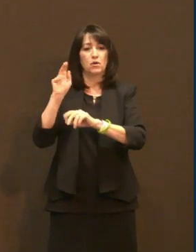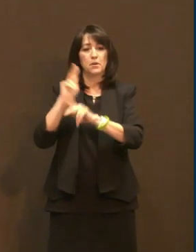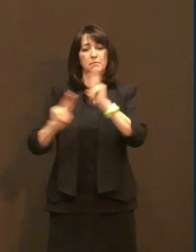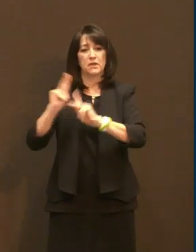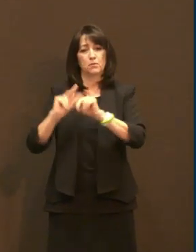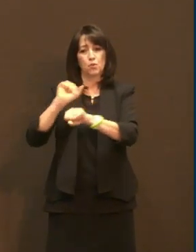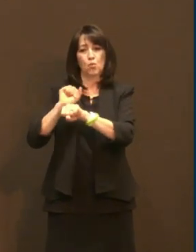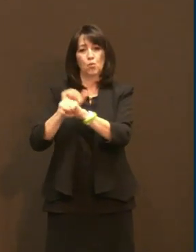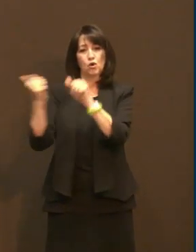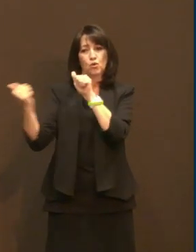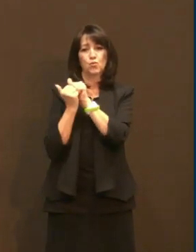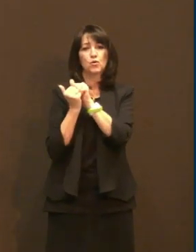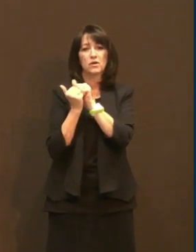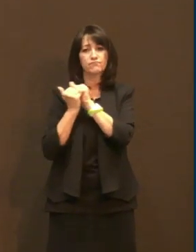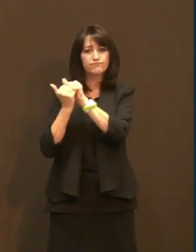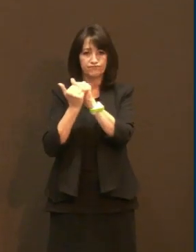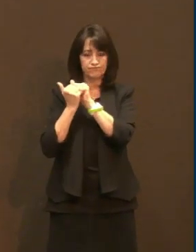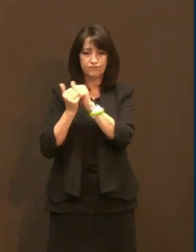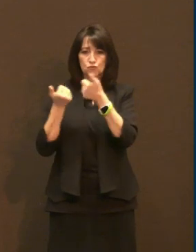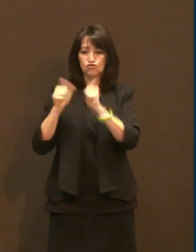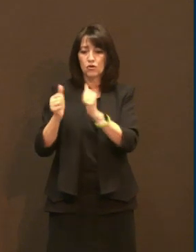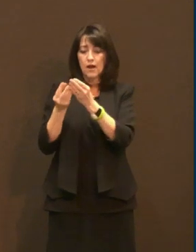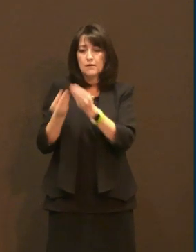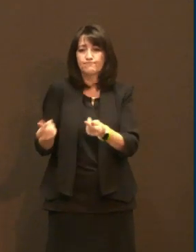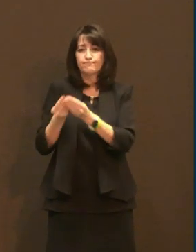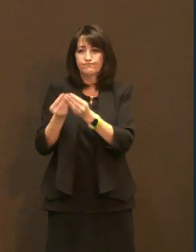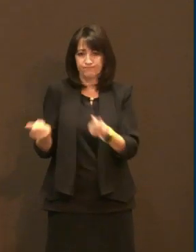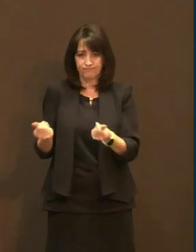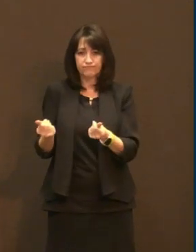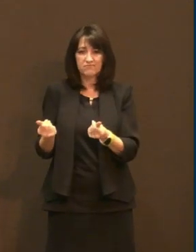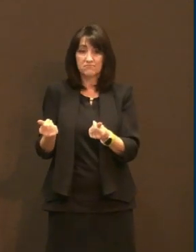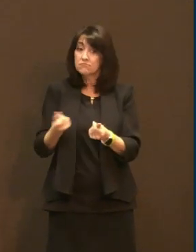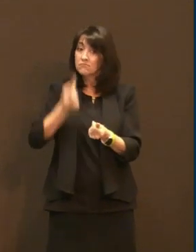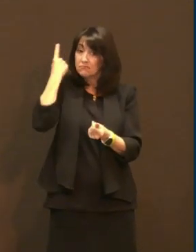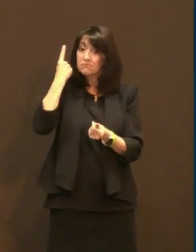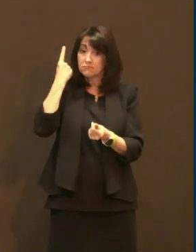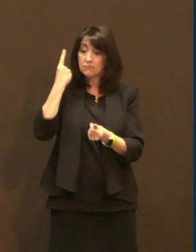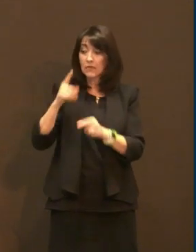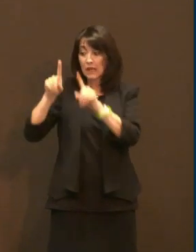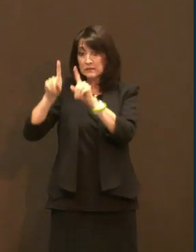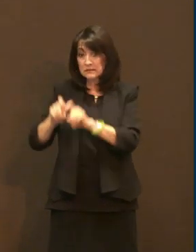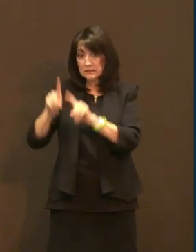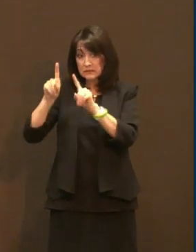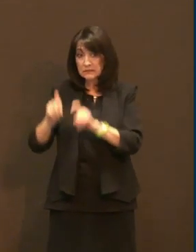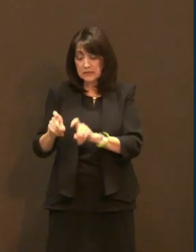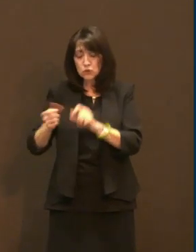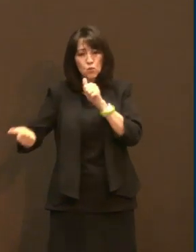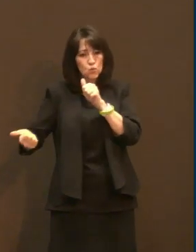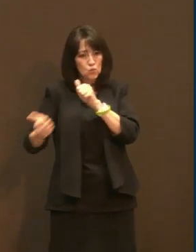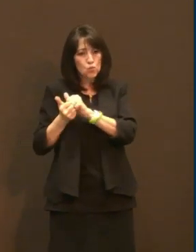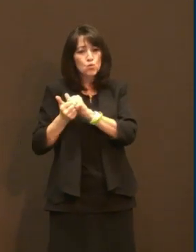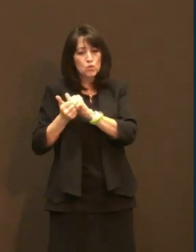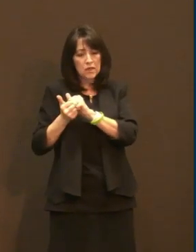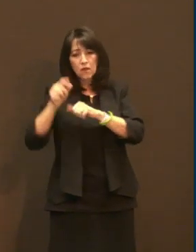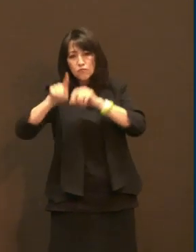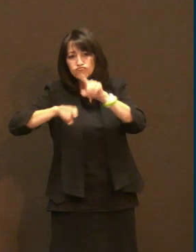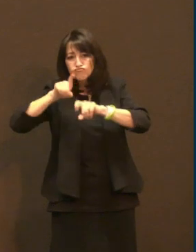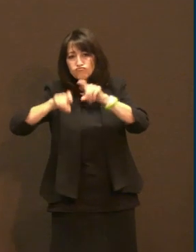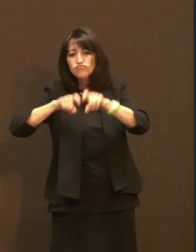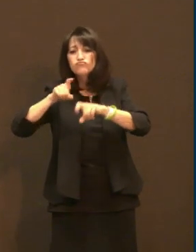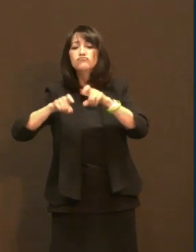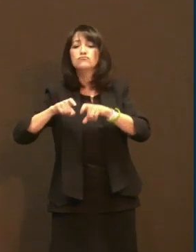the contact tracing effort that will have to go along with expanded testing to control